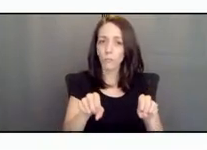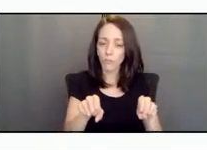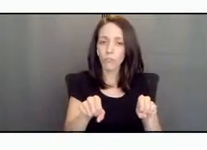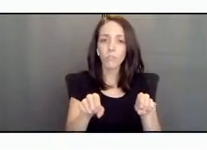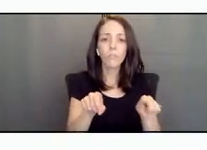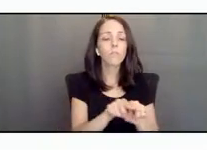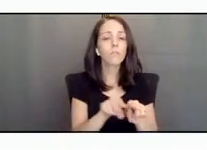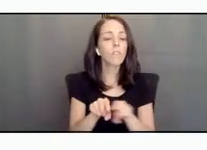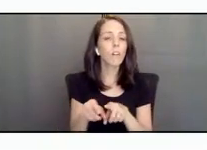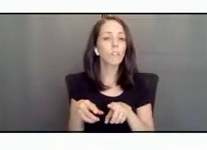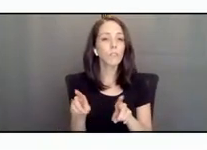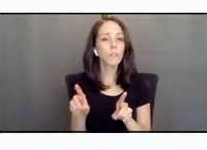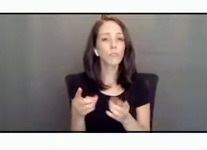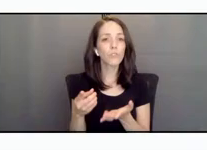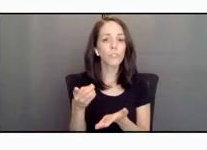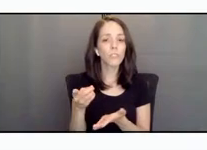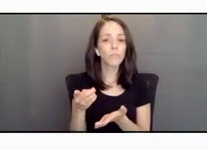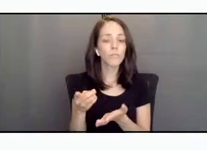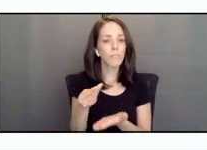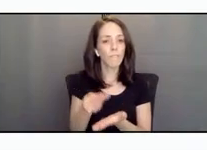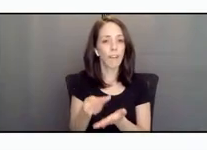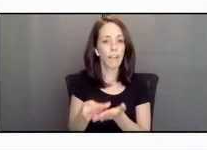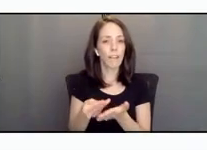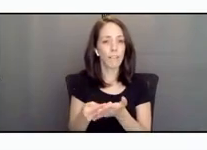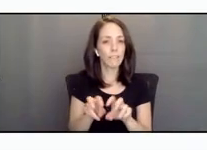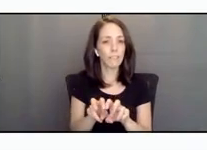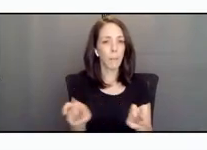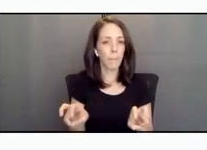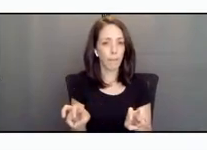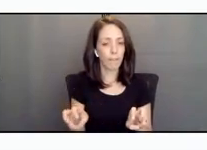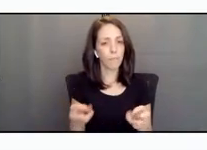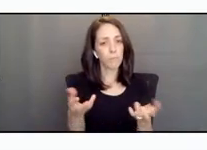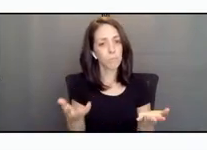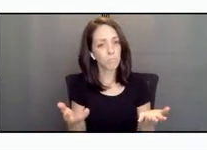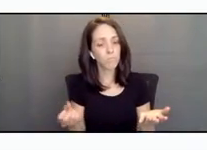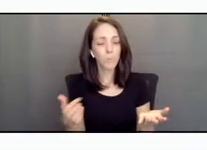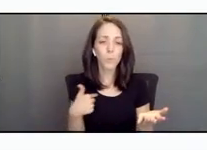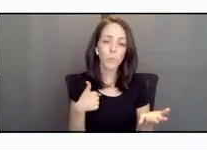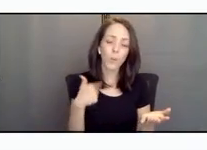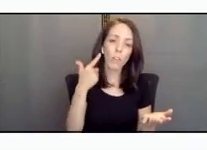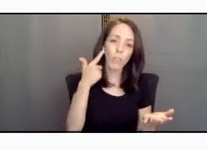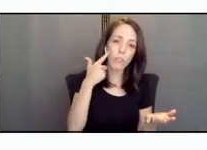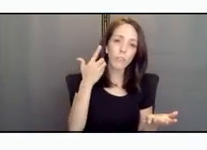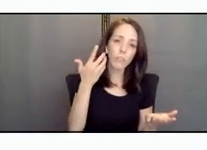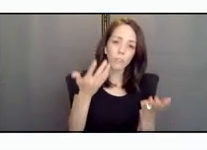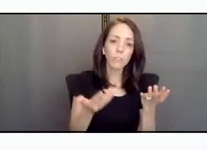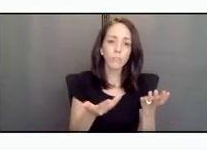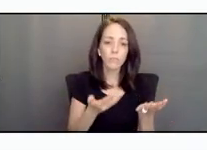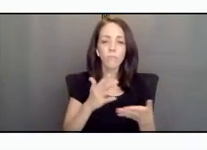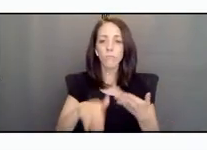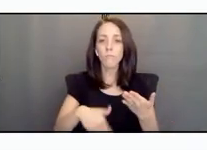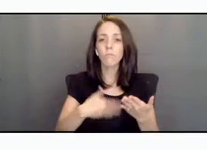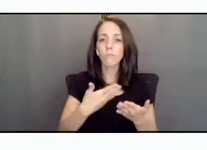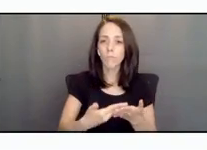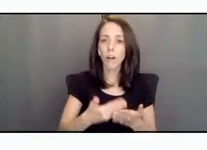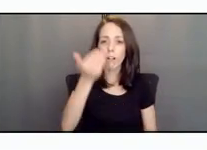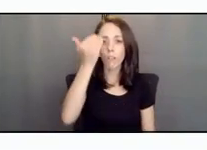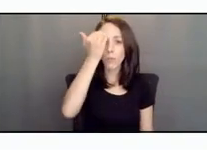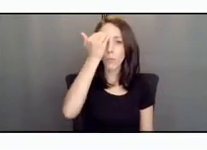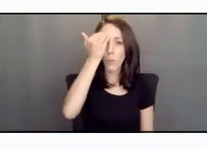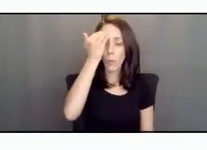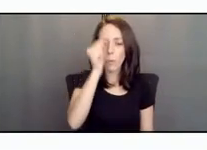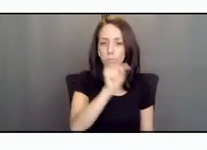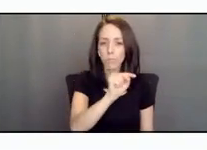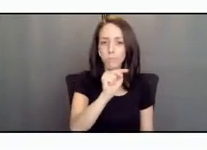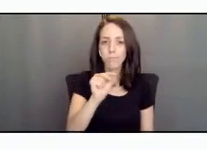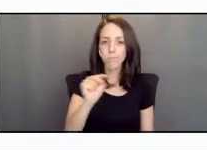in the Finance Committee. So I think that they're all well known. I think there's a